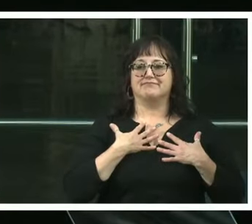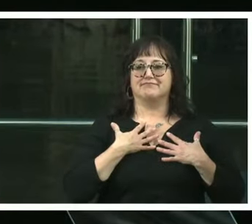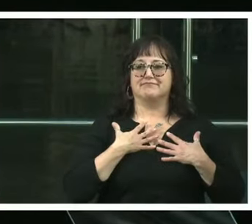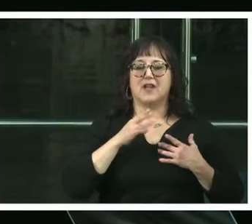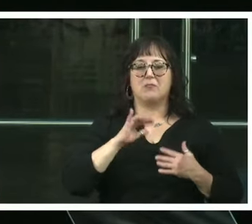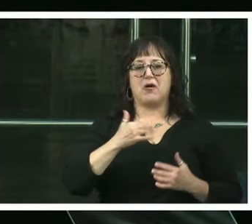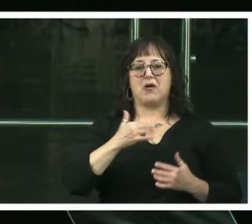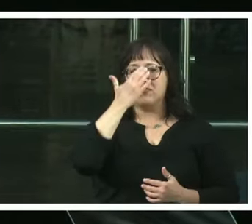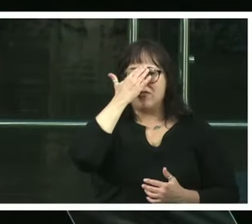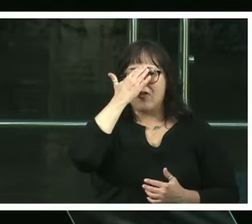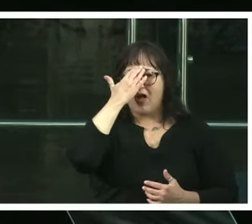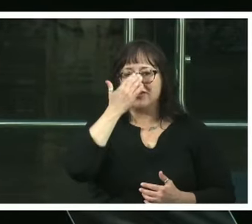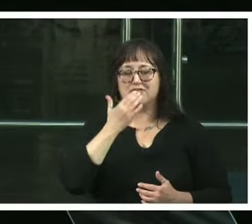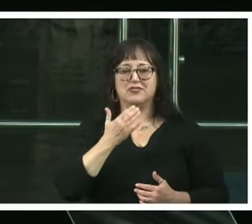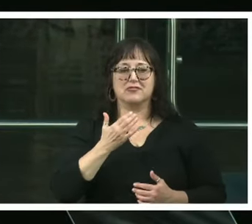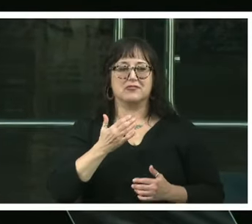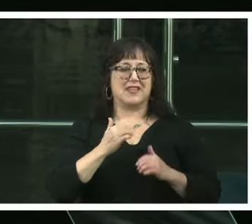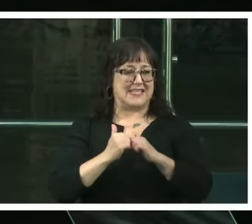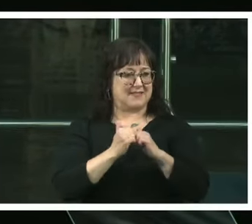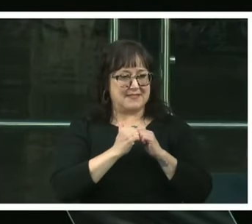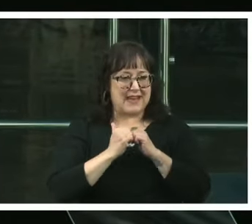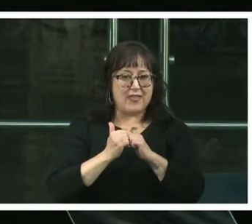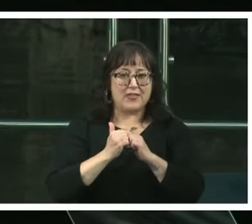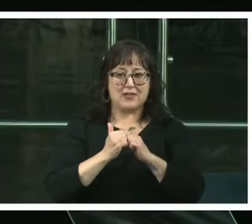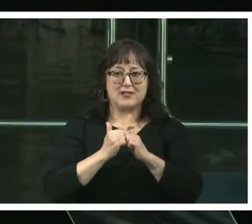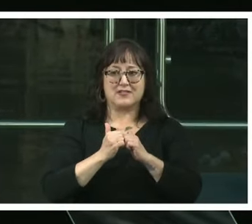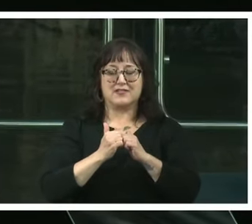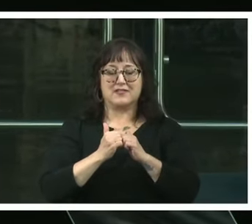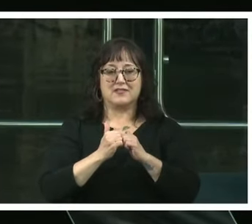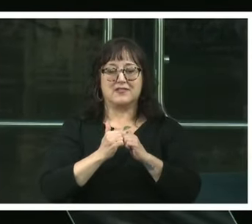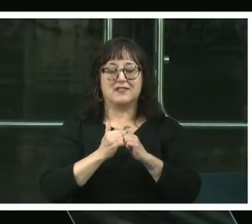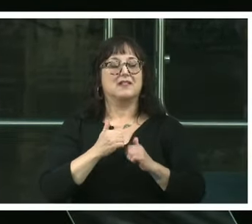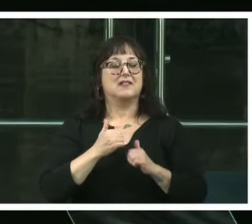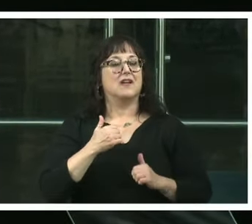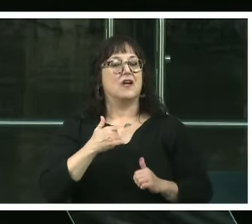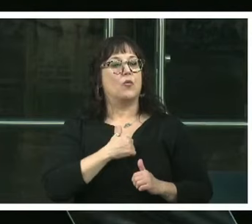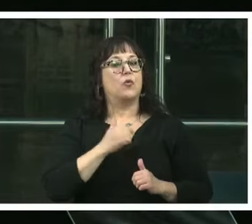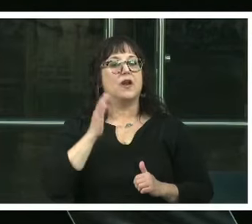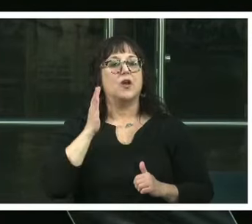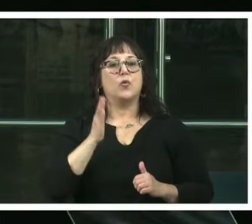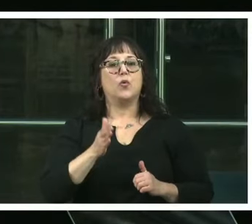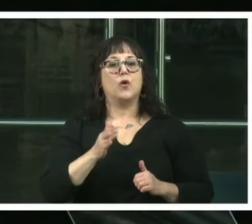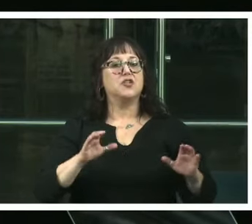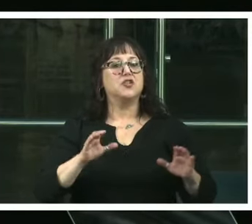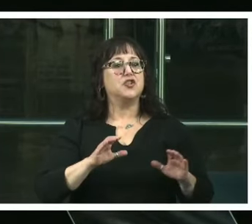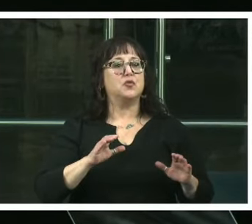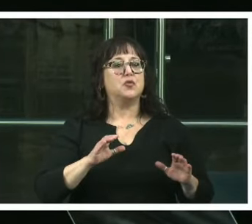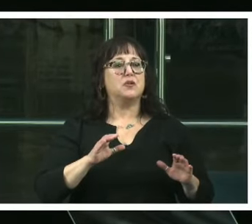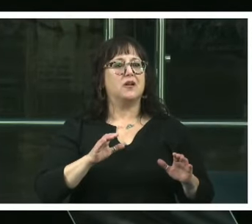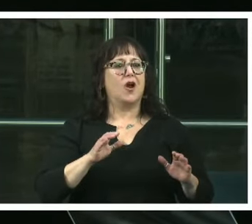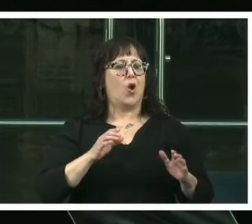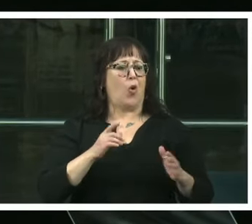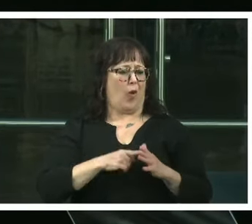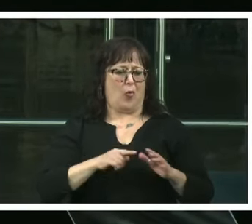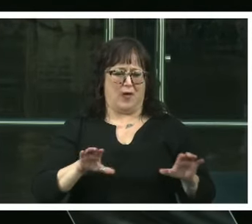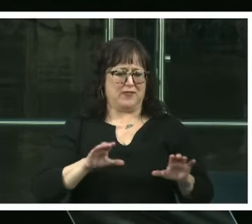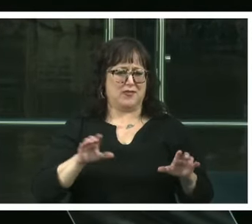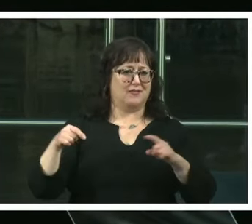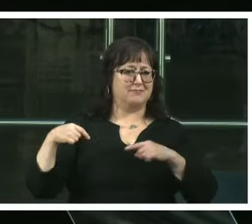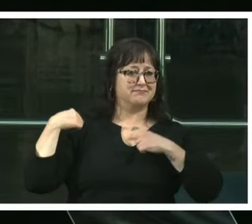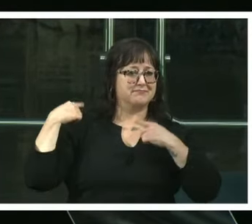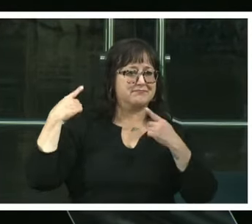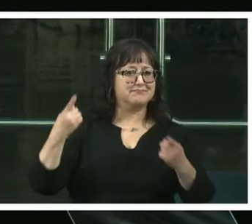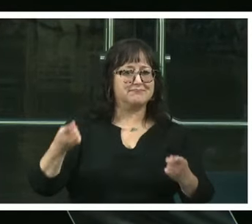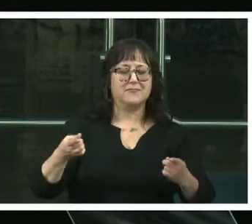the knowledge that together we will do what have always been done. We